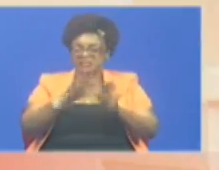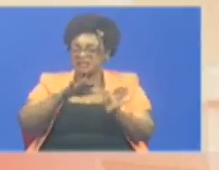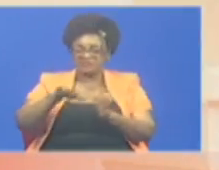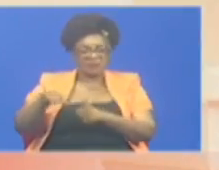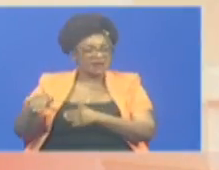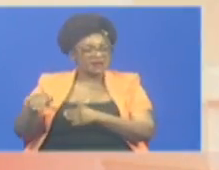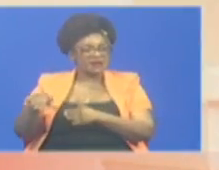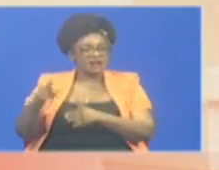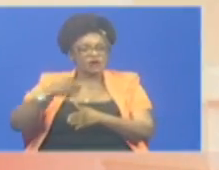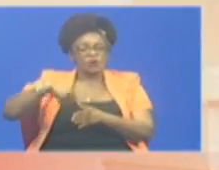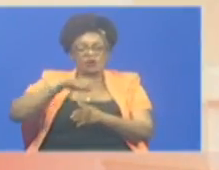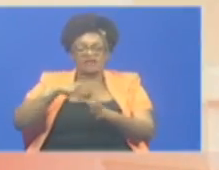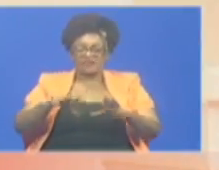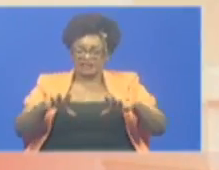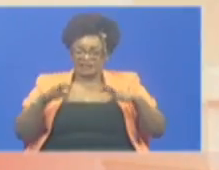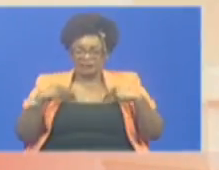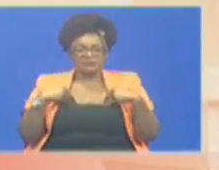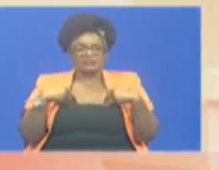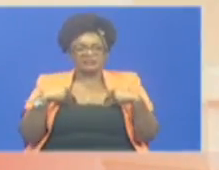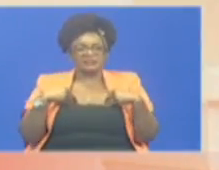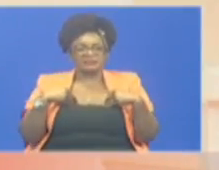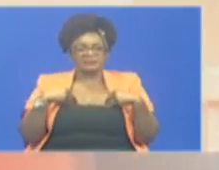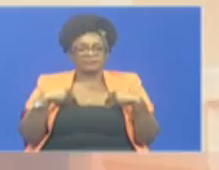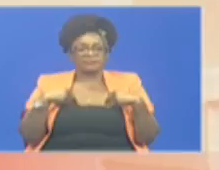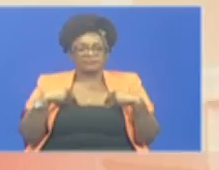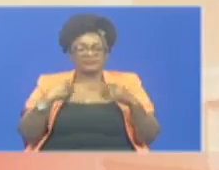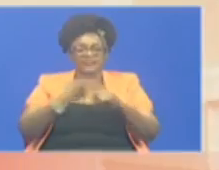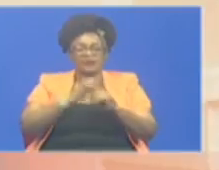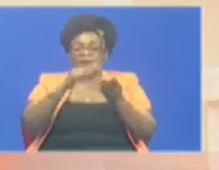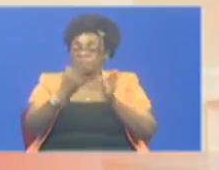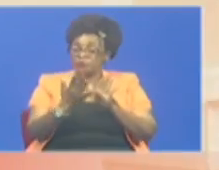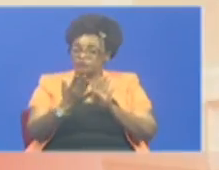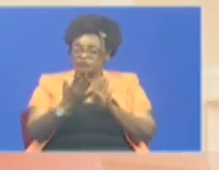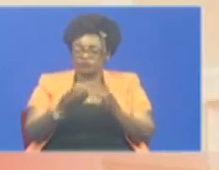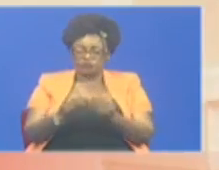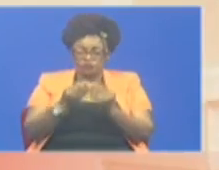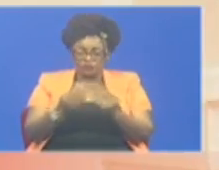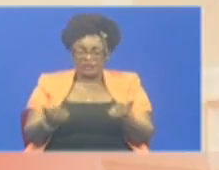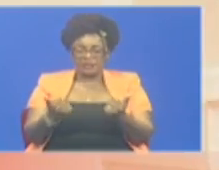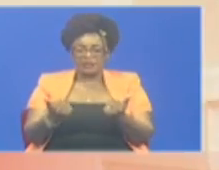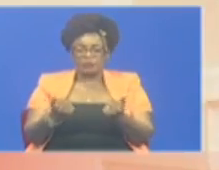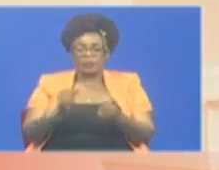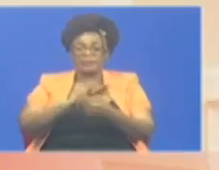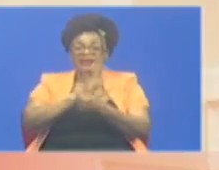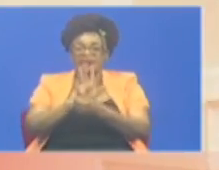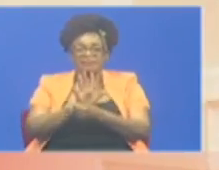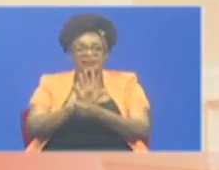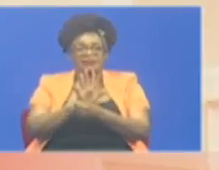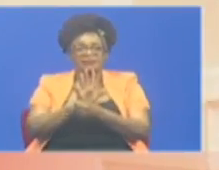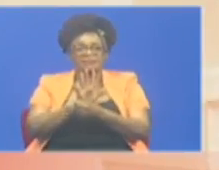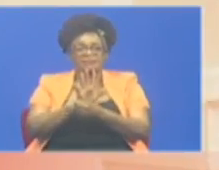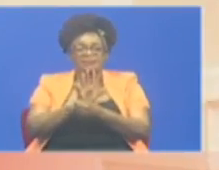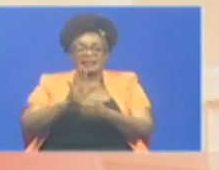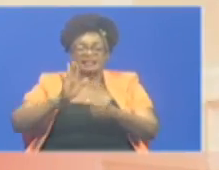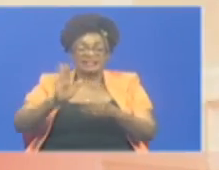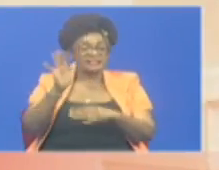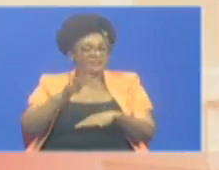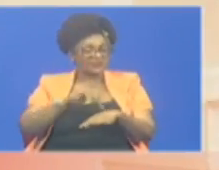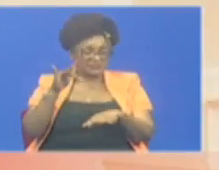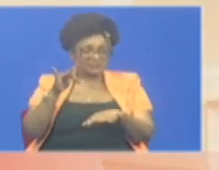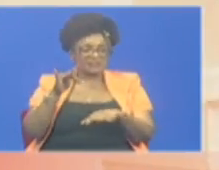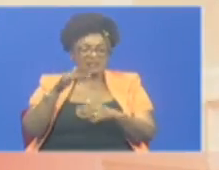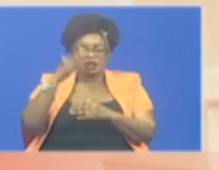have adopted a poor approach to dealing with this pandemic and its effects,